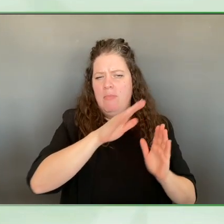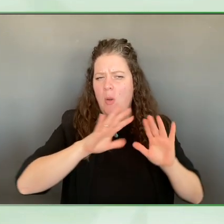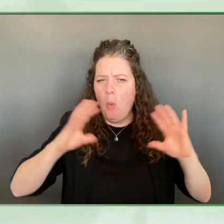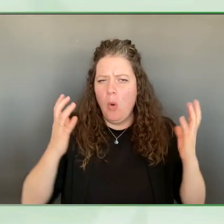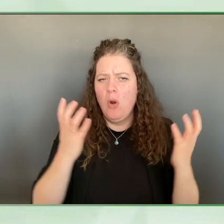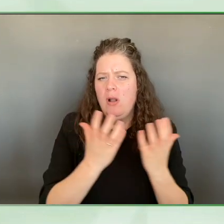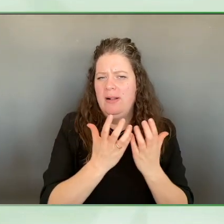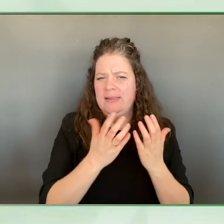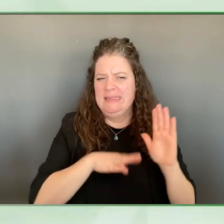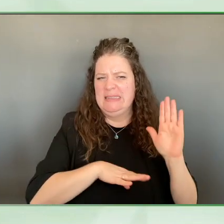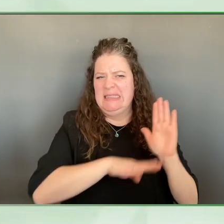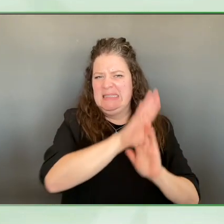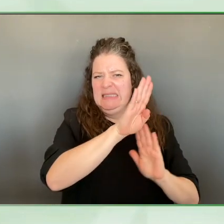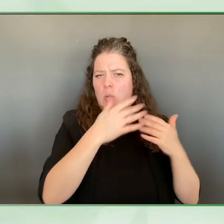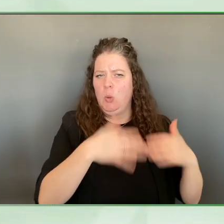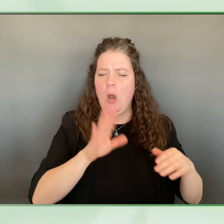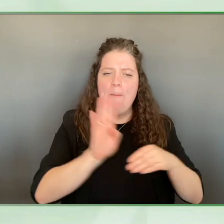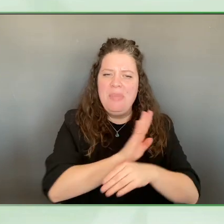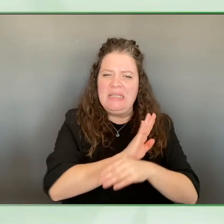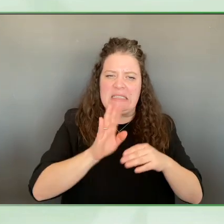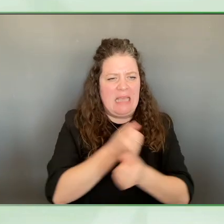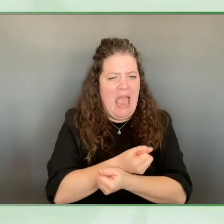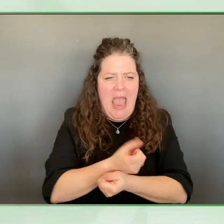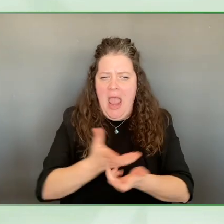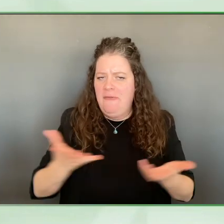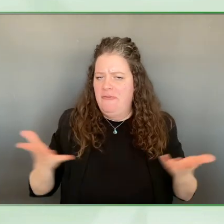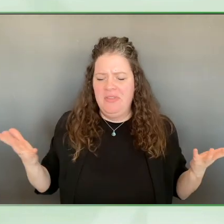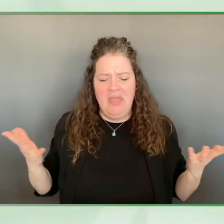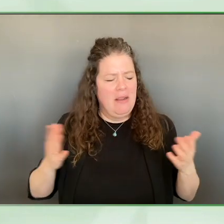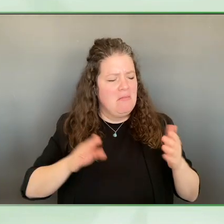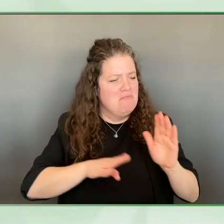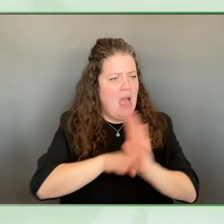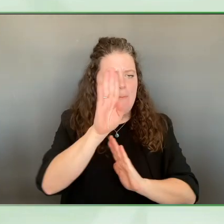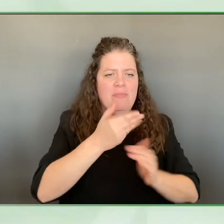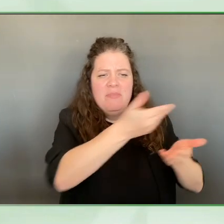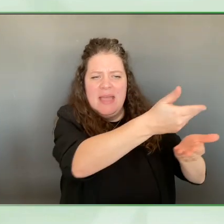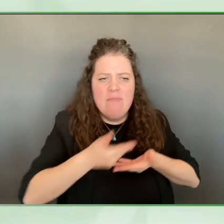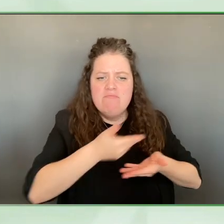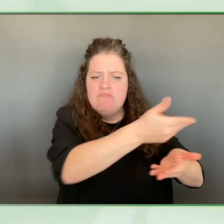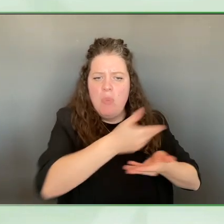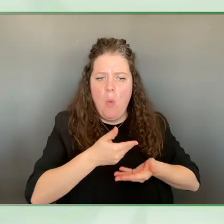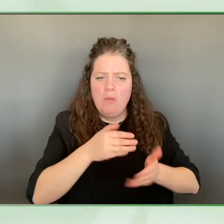in every business. Imports are expensive, petrol expensive, everything.